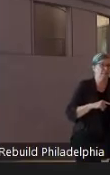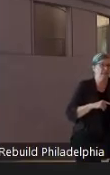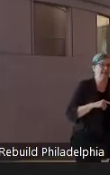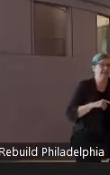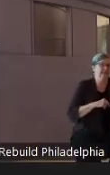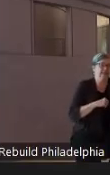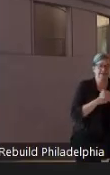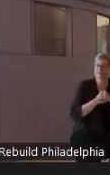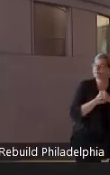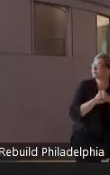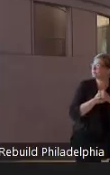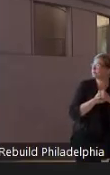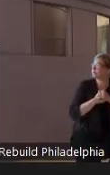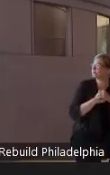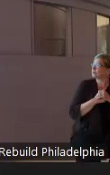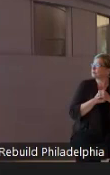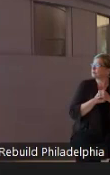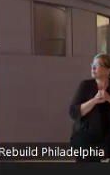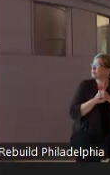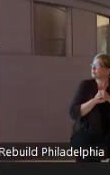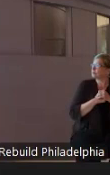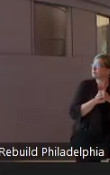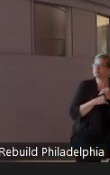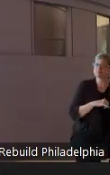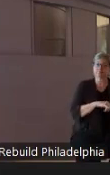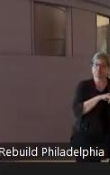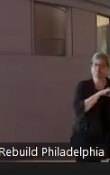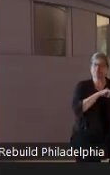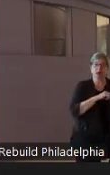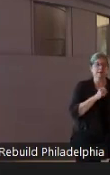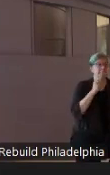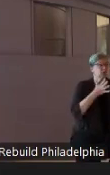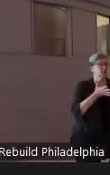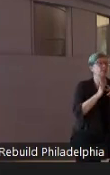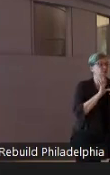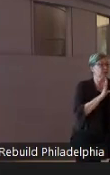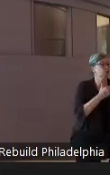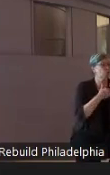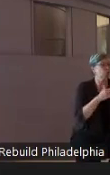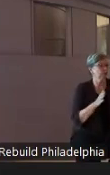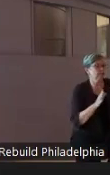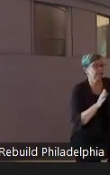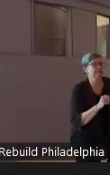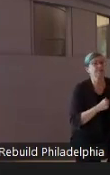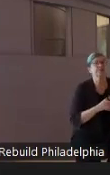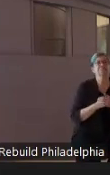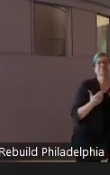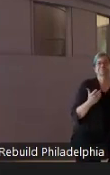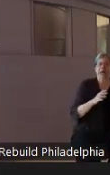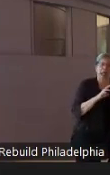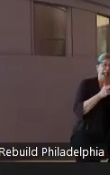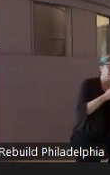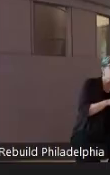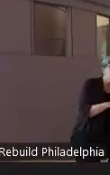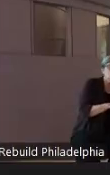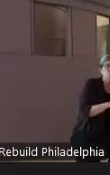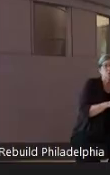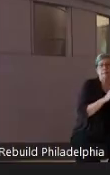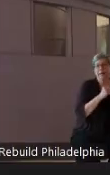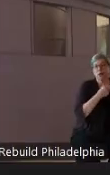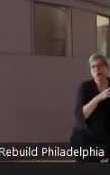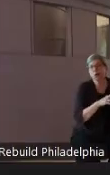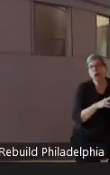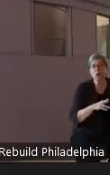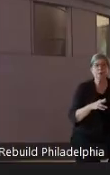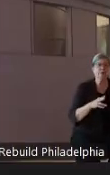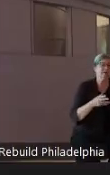And then our final stop on the building tour, the multi-purpose rooms. These can be used as classrooms, meeting